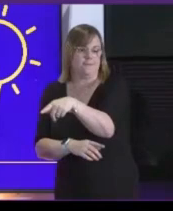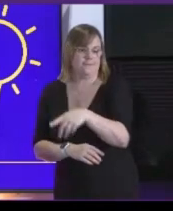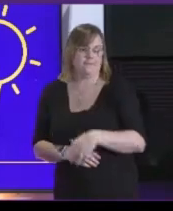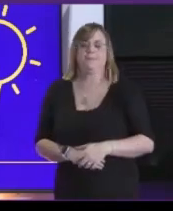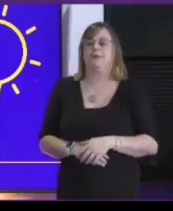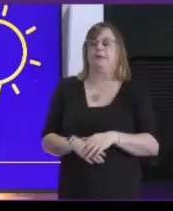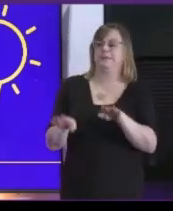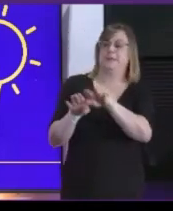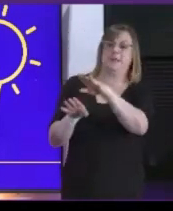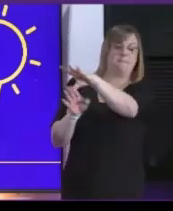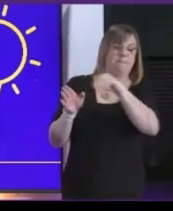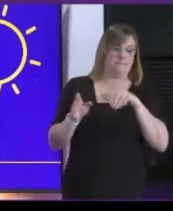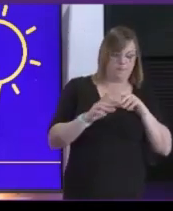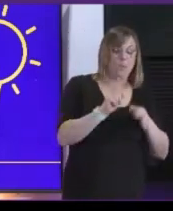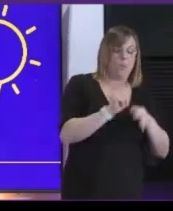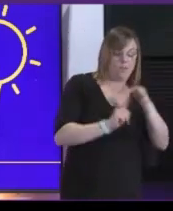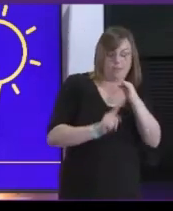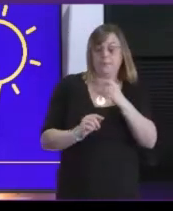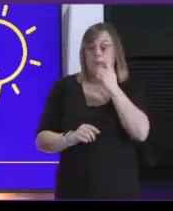to